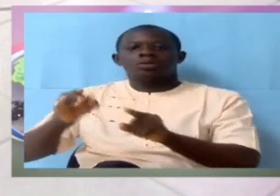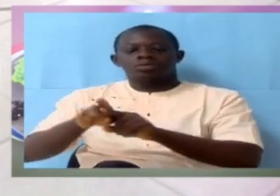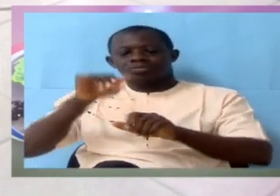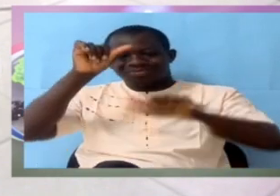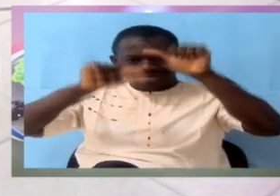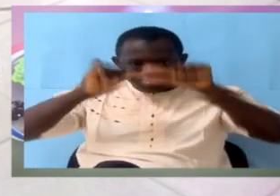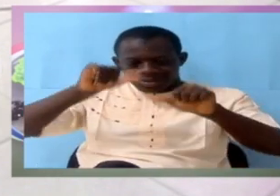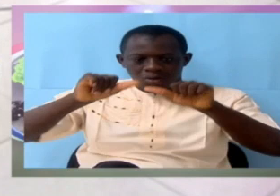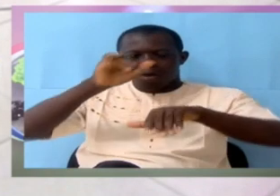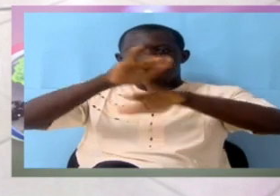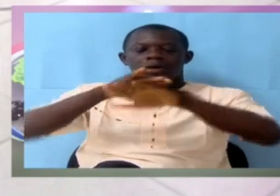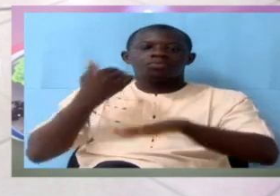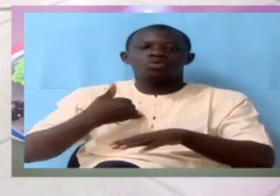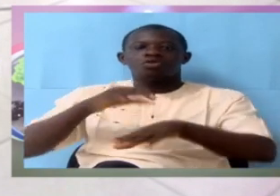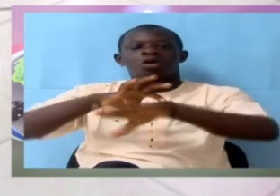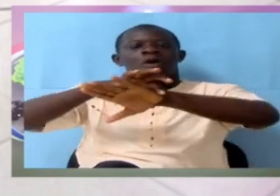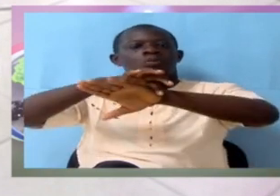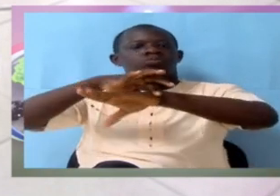bones.